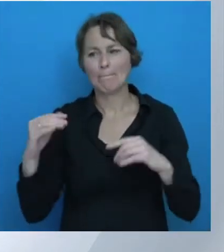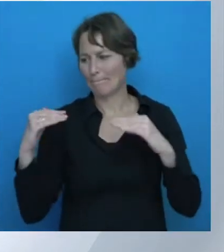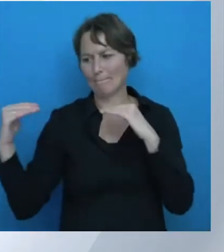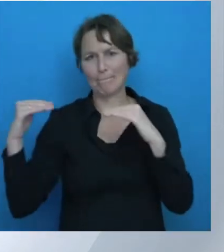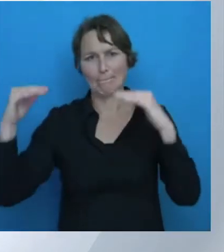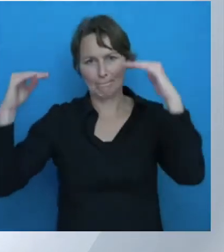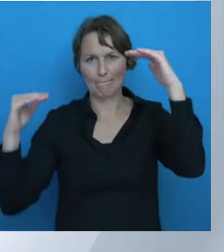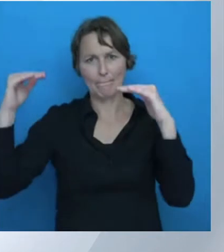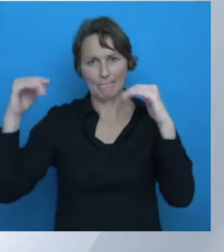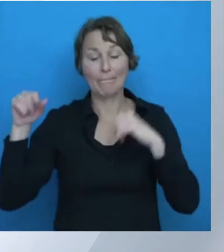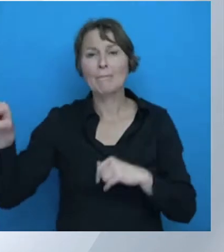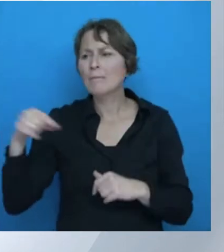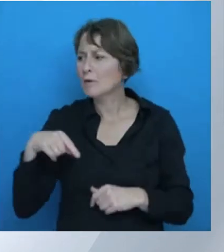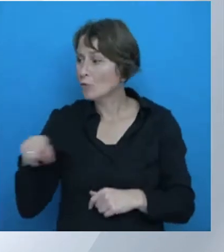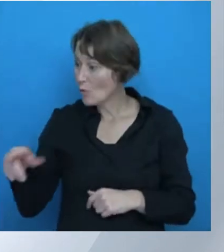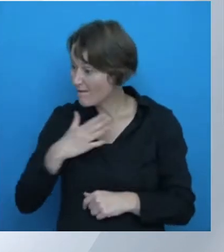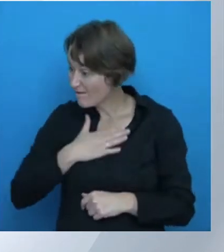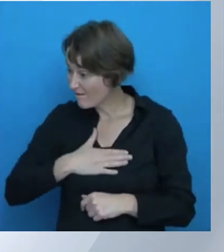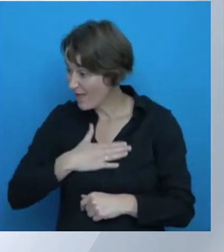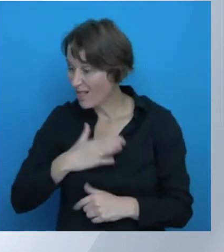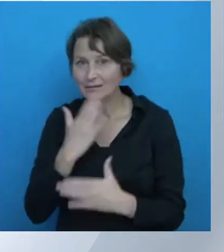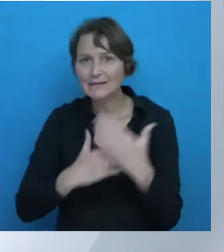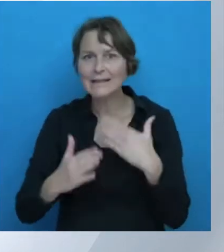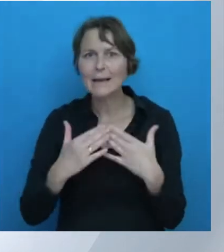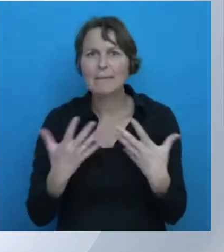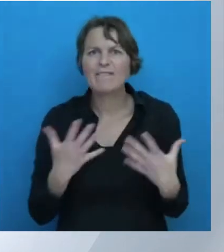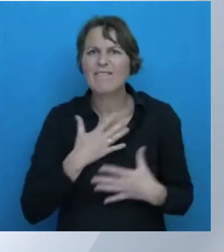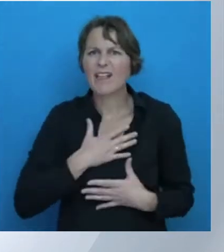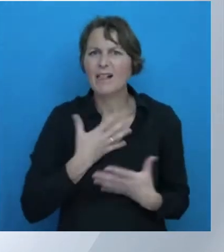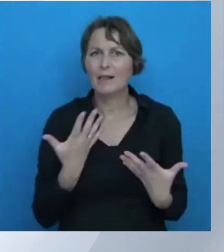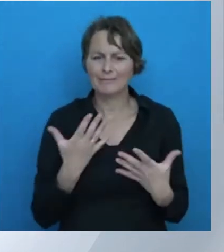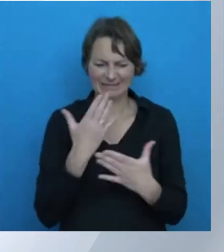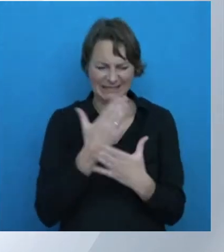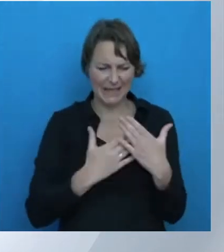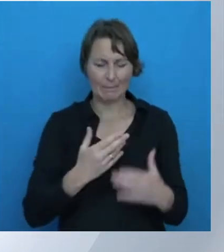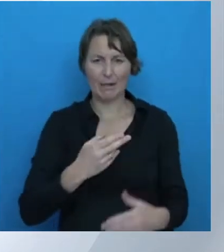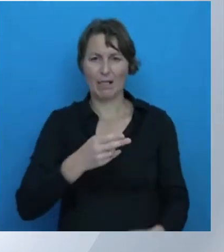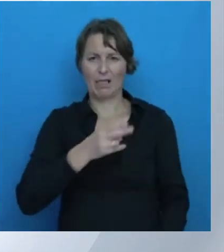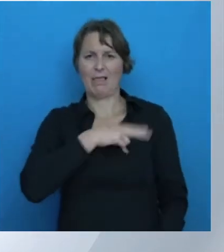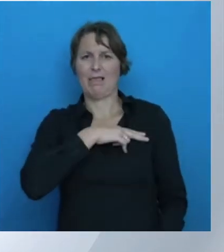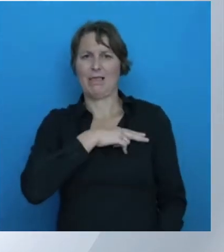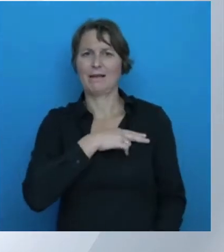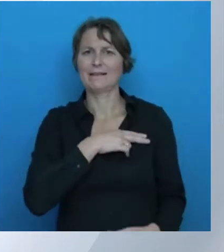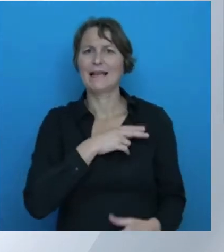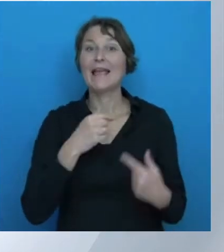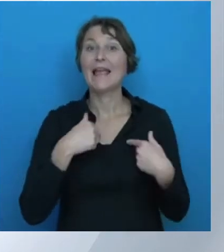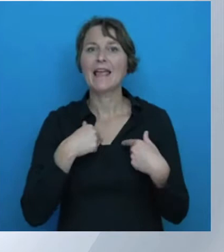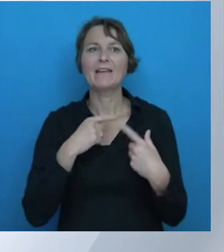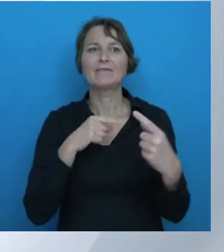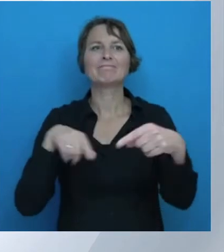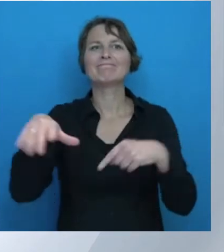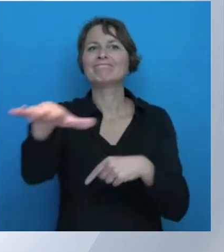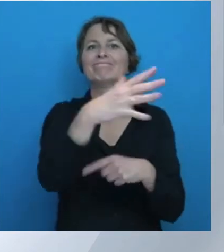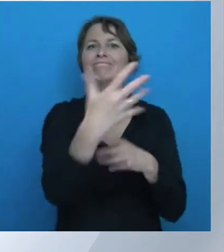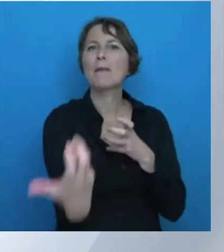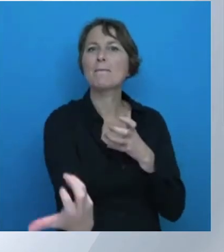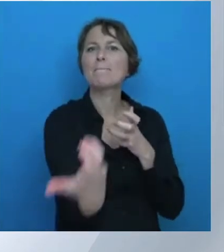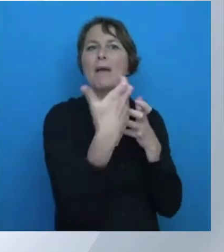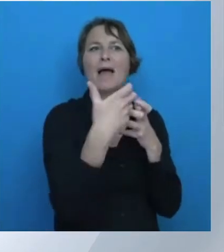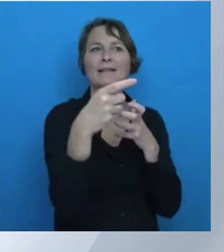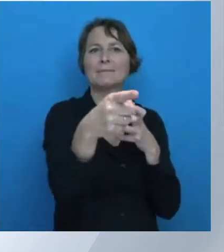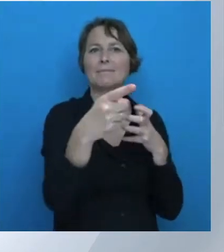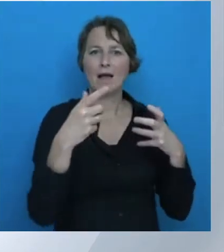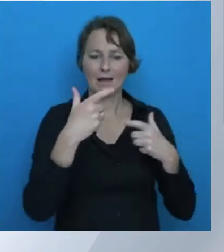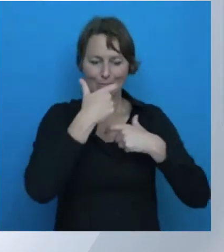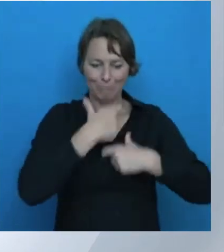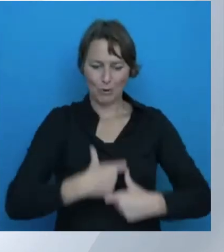And he said, only when something doesn't match my personal health condition. Because disability